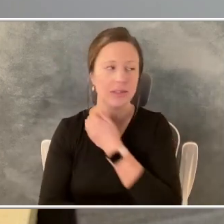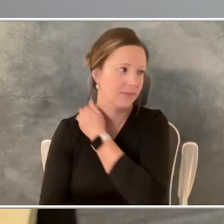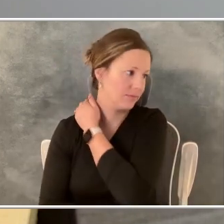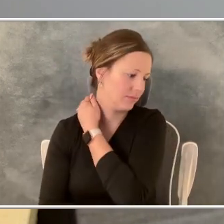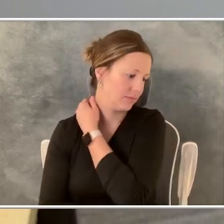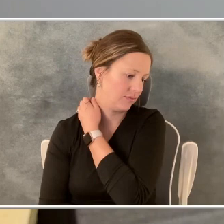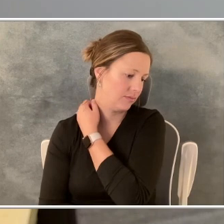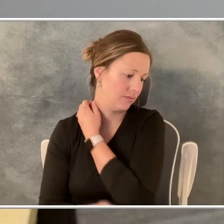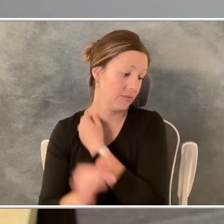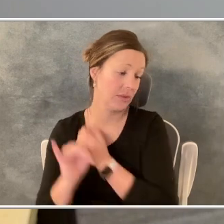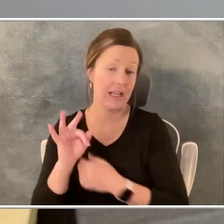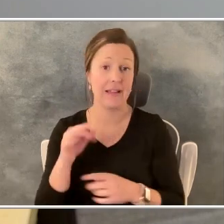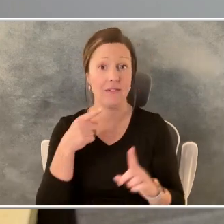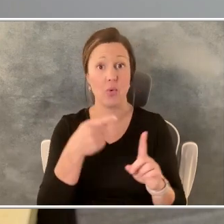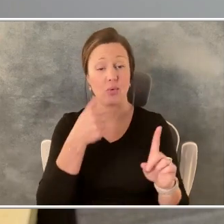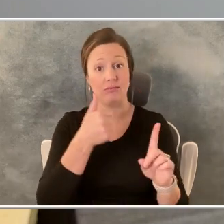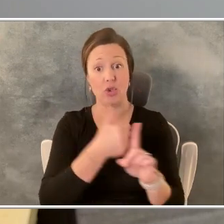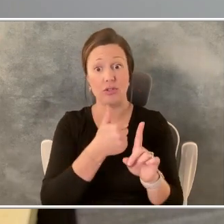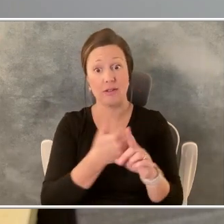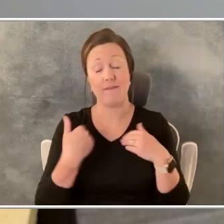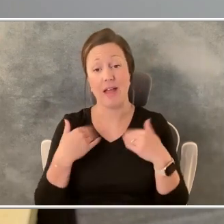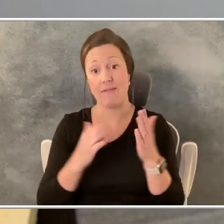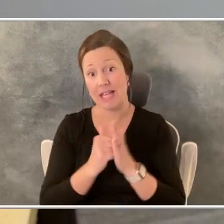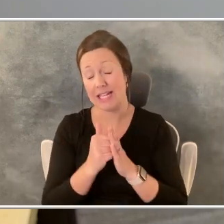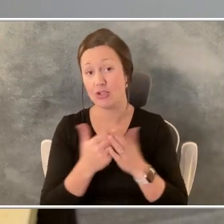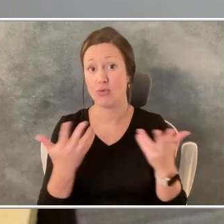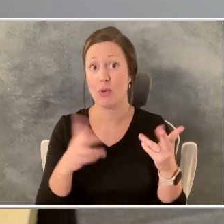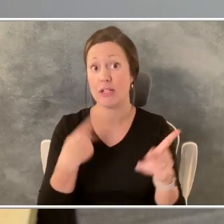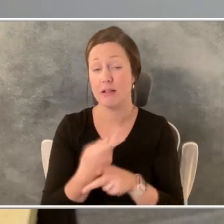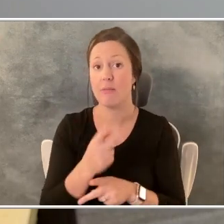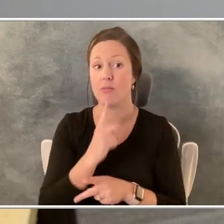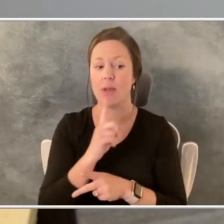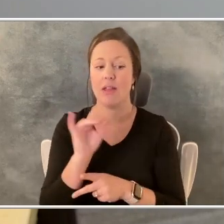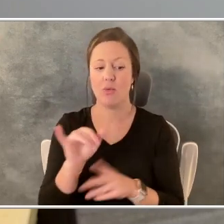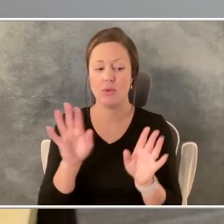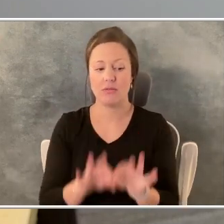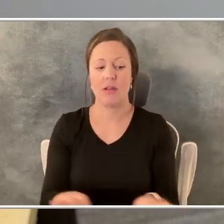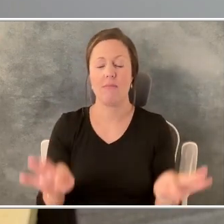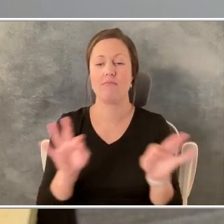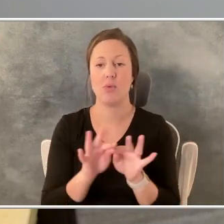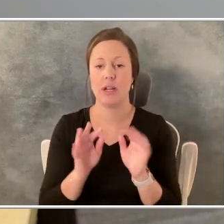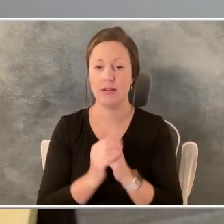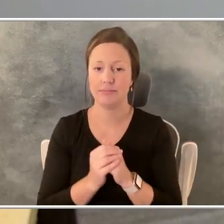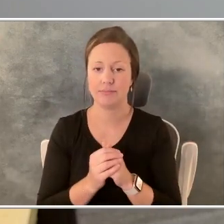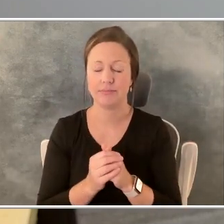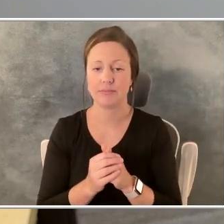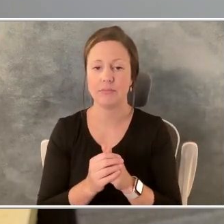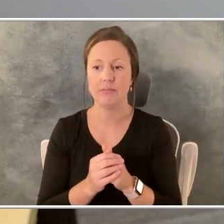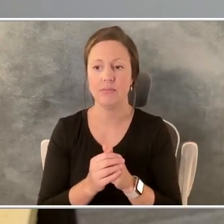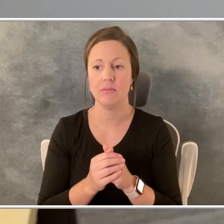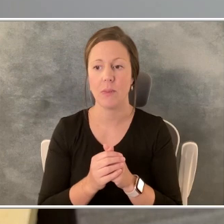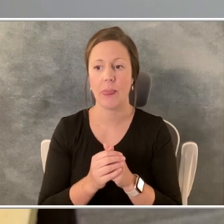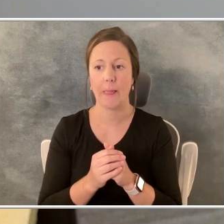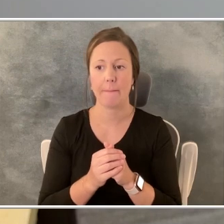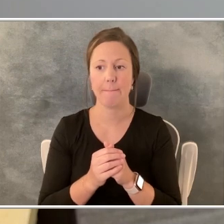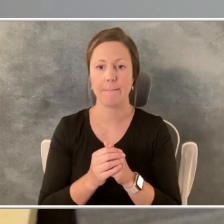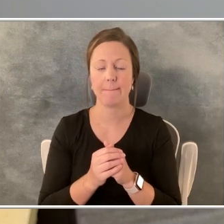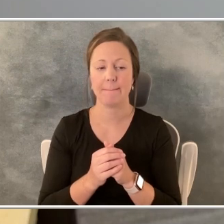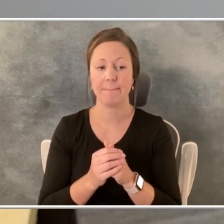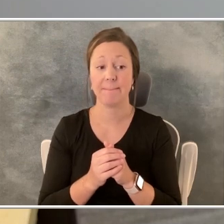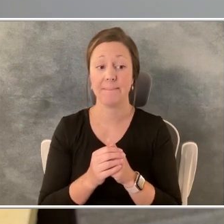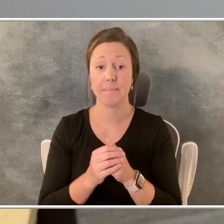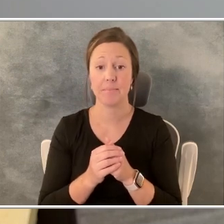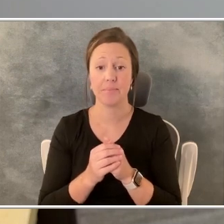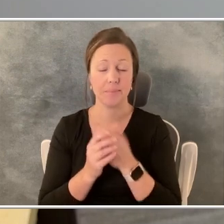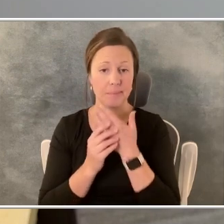have cancer, what type? Those kind of things are very important. Of course, symptoms. I want to talk to you about to